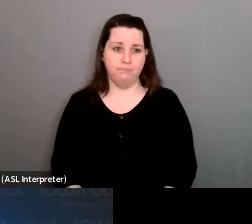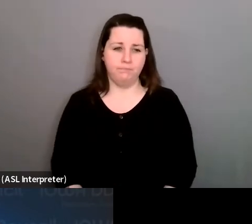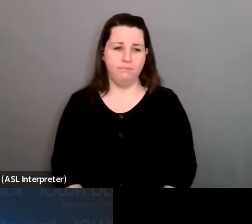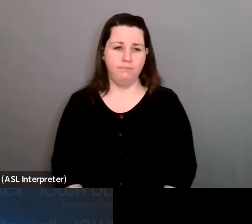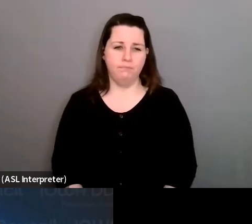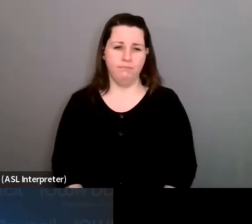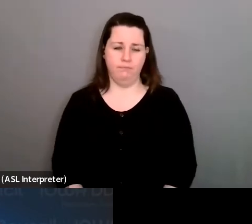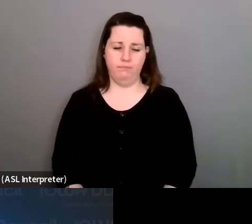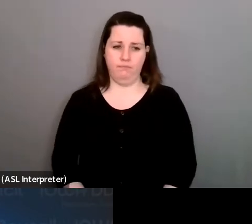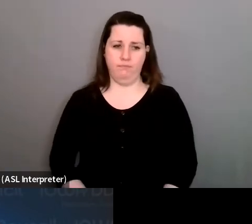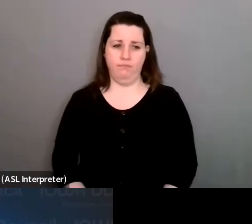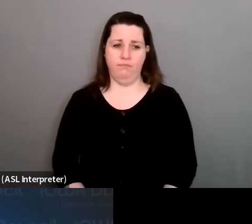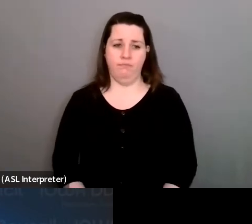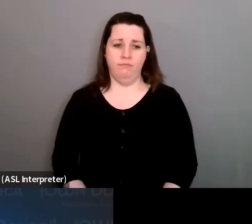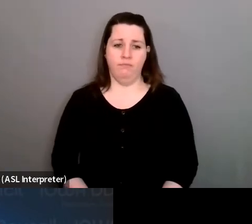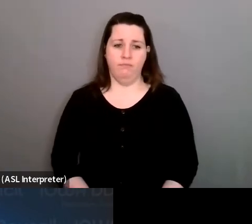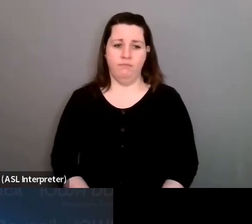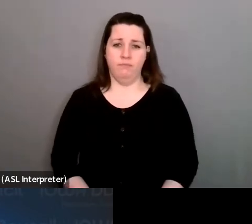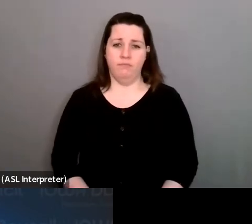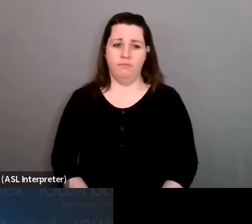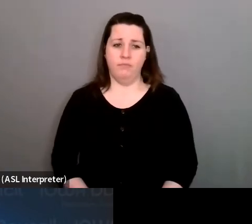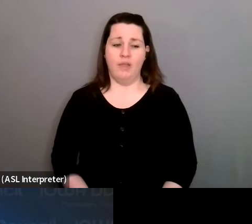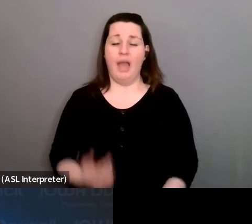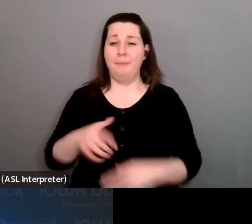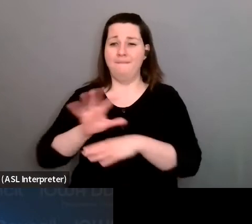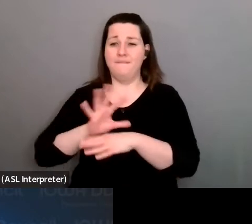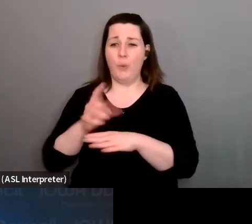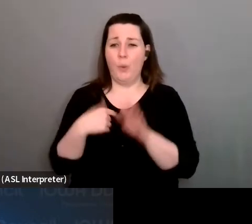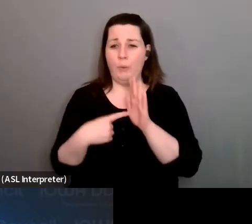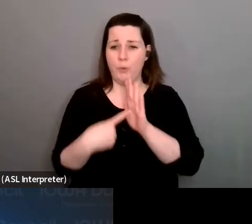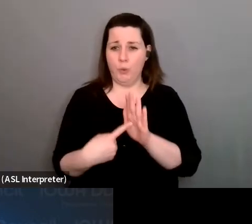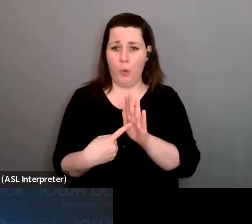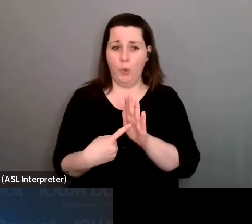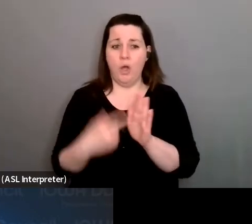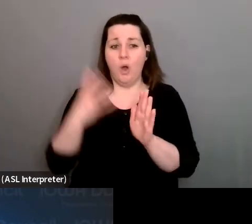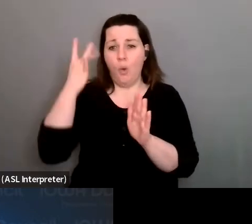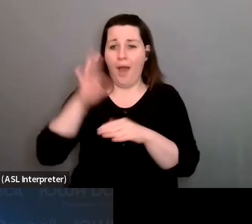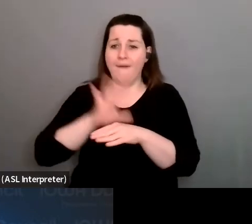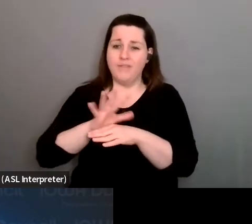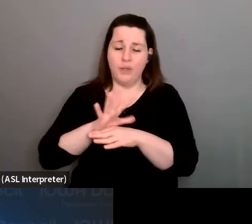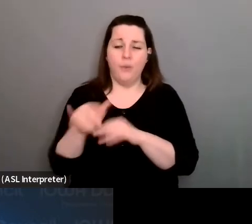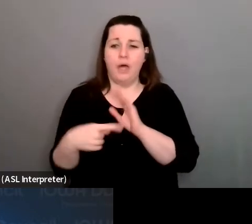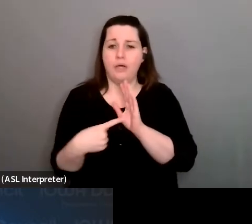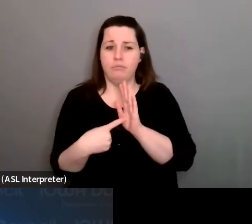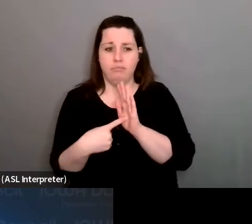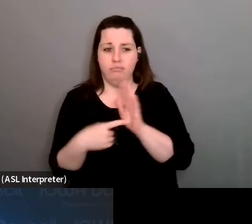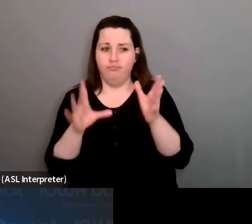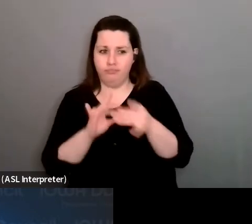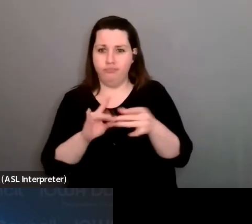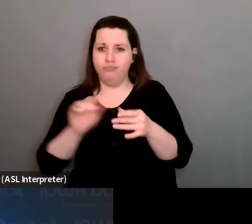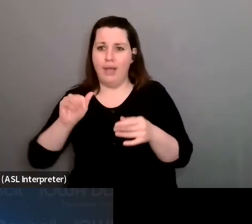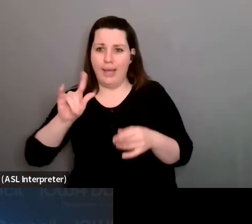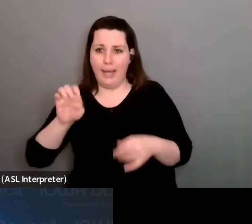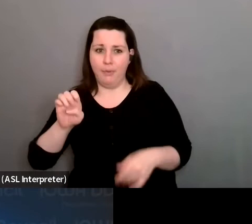I'm going to share a video because this video really tells the story of ABLE. I'm going to give